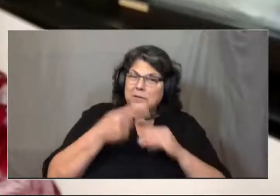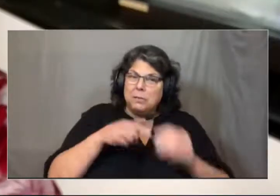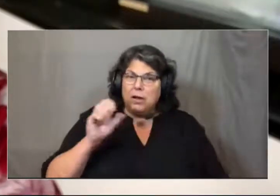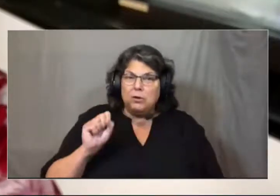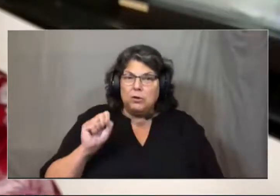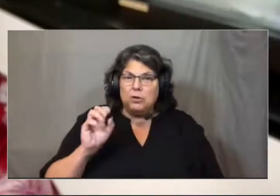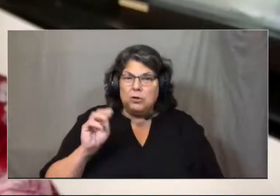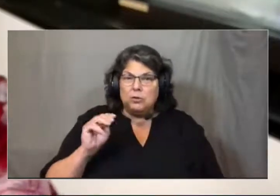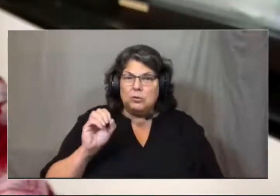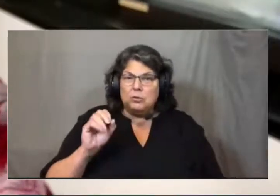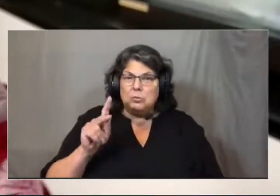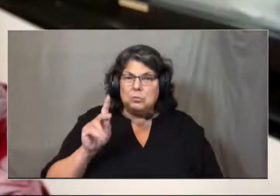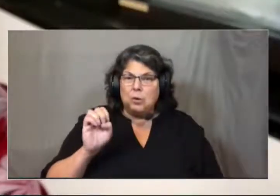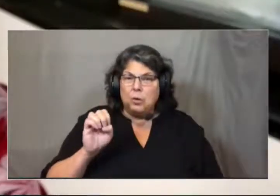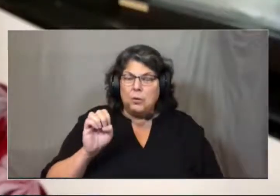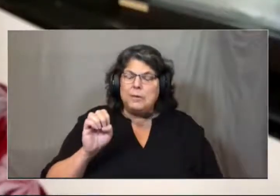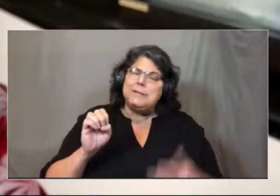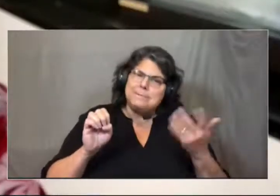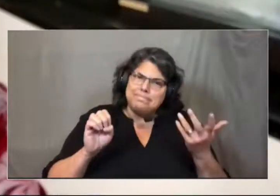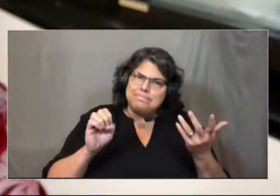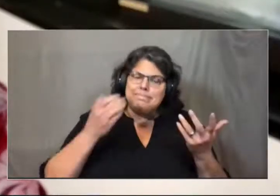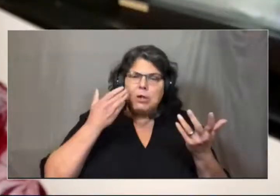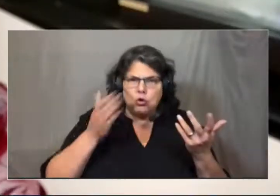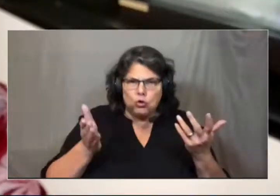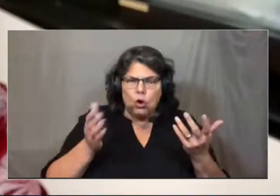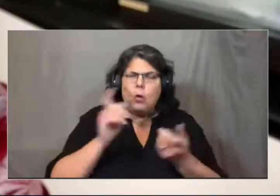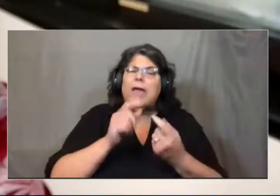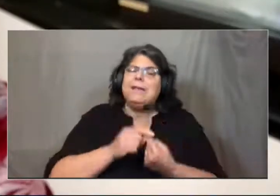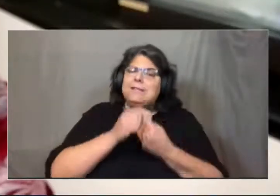the long-term risk of emphysema and bronchitis,